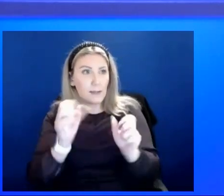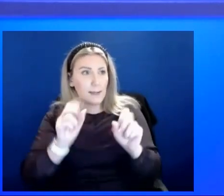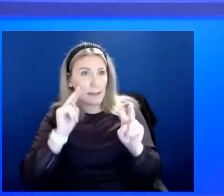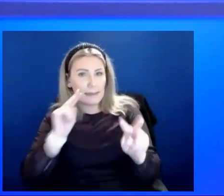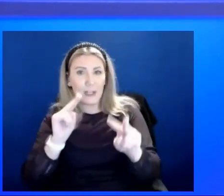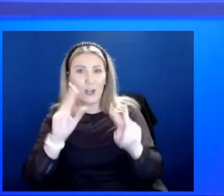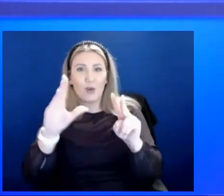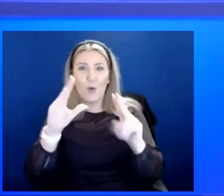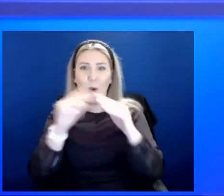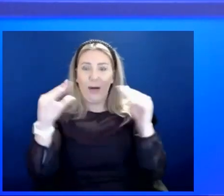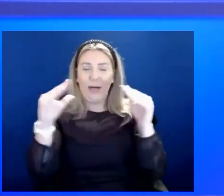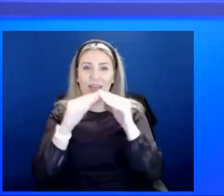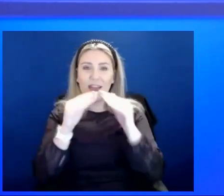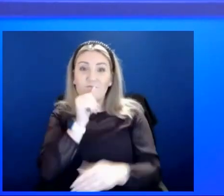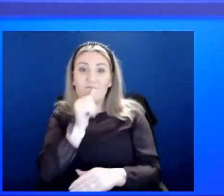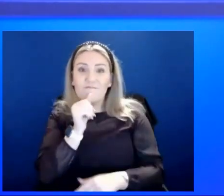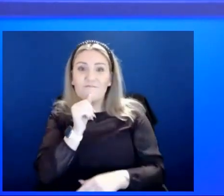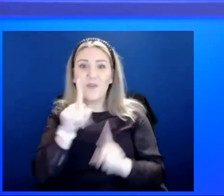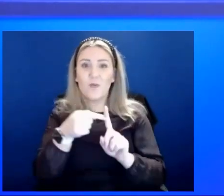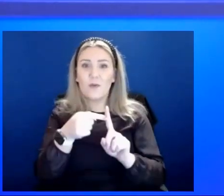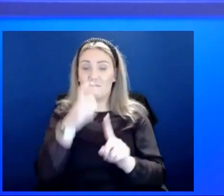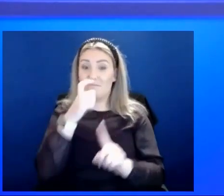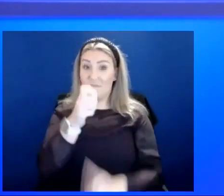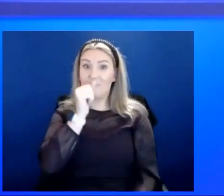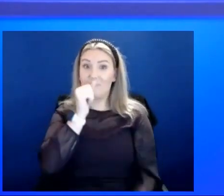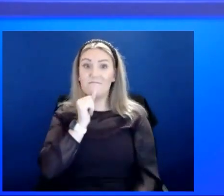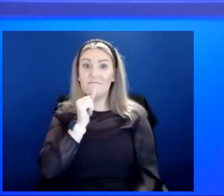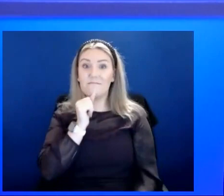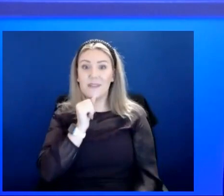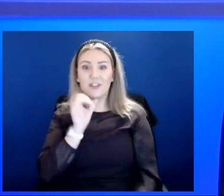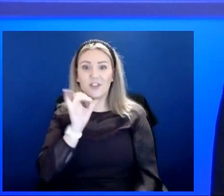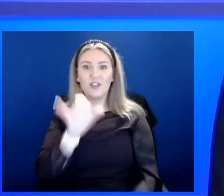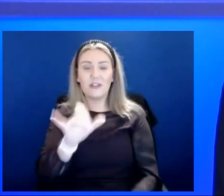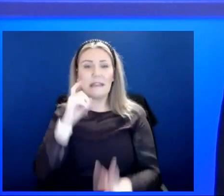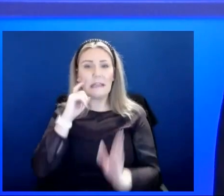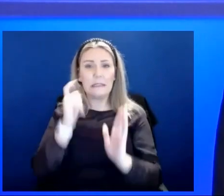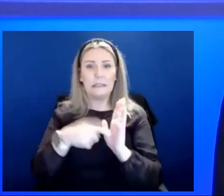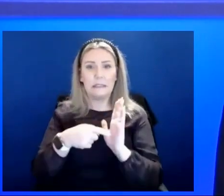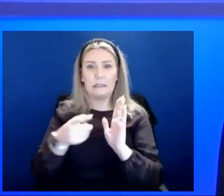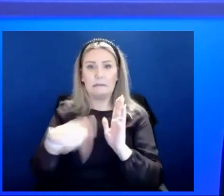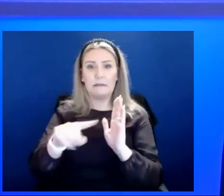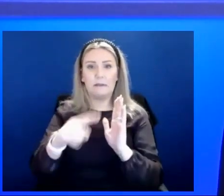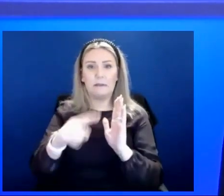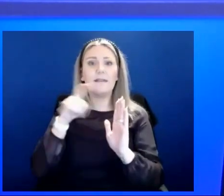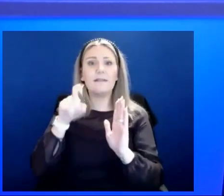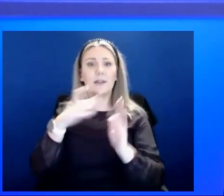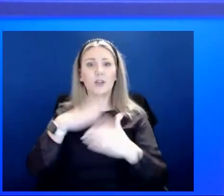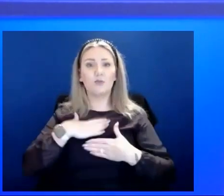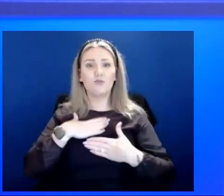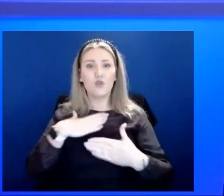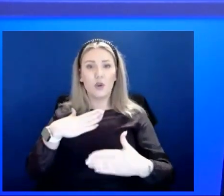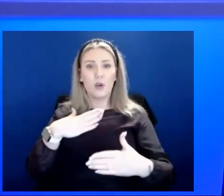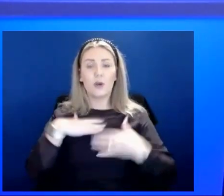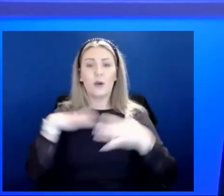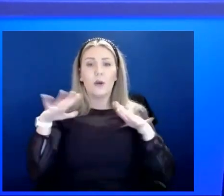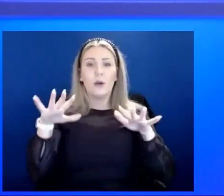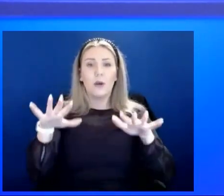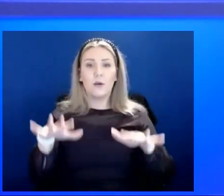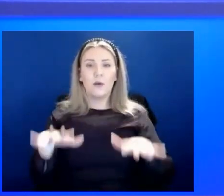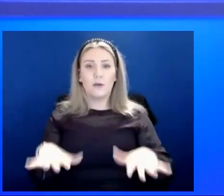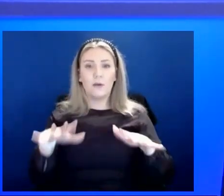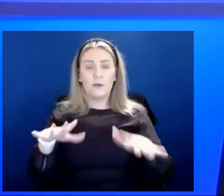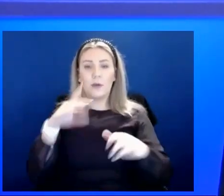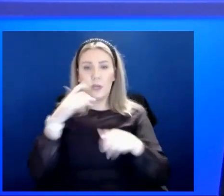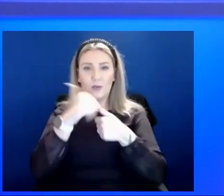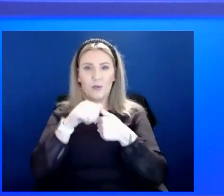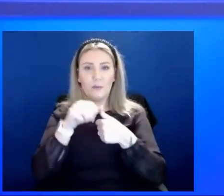I notice that when I'm impatient, that is an indication I need to do some breathing, chill out, and then actually remember what an amazing